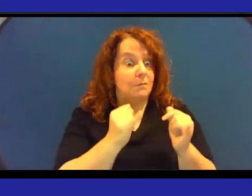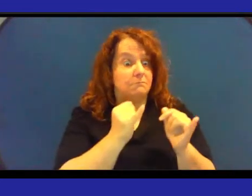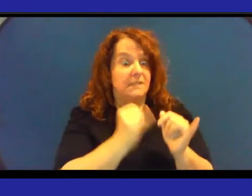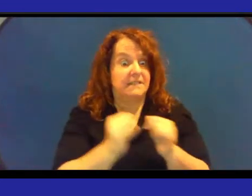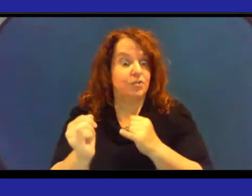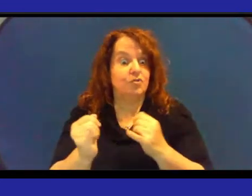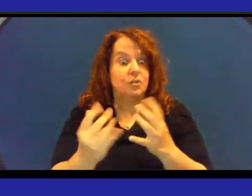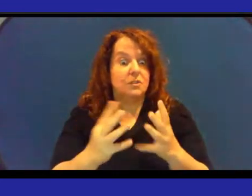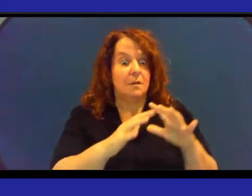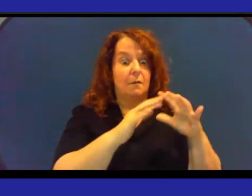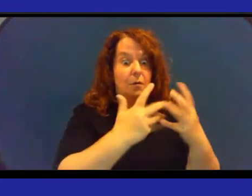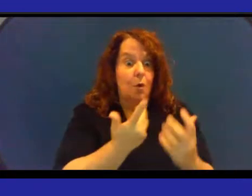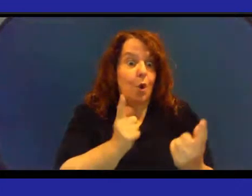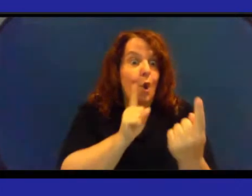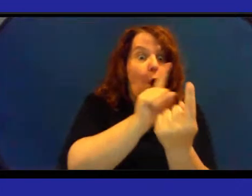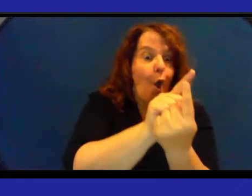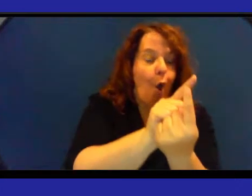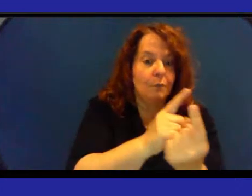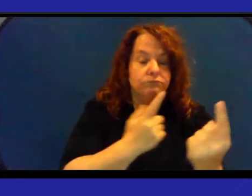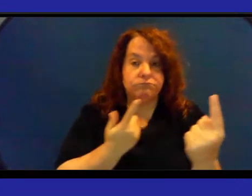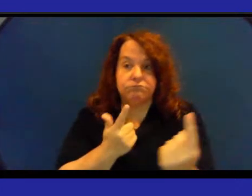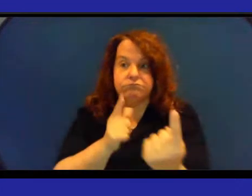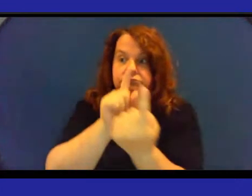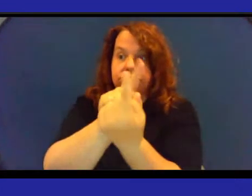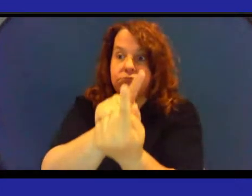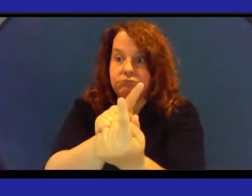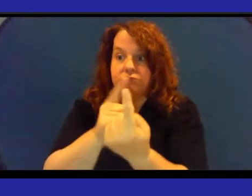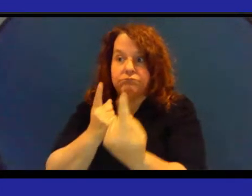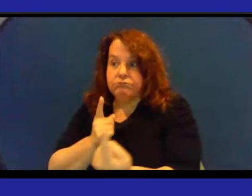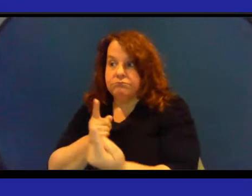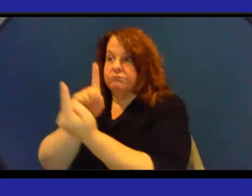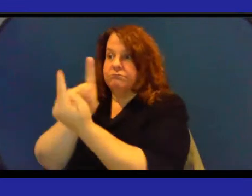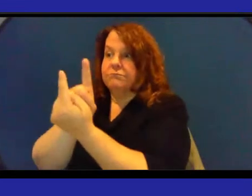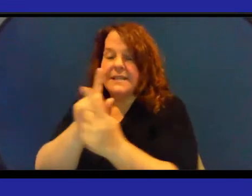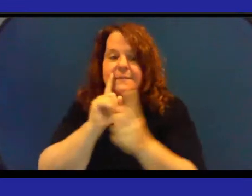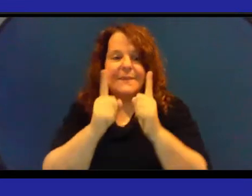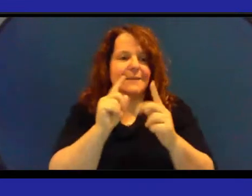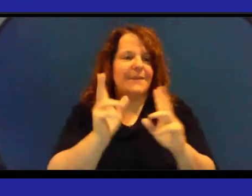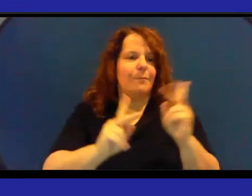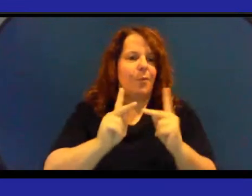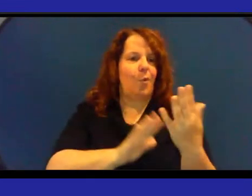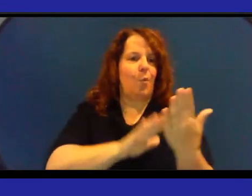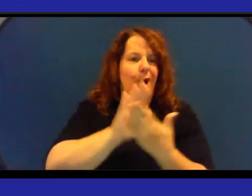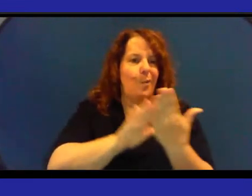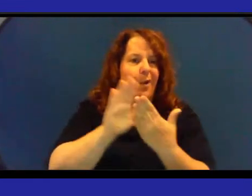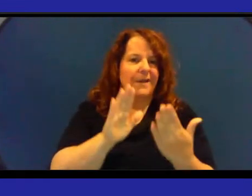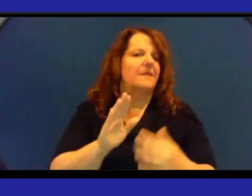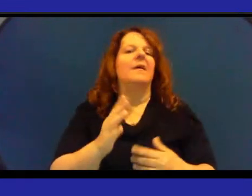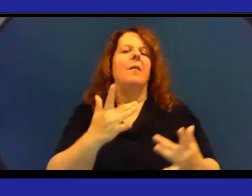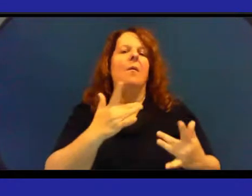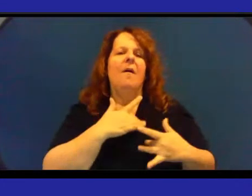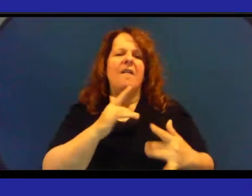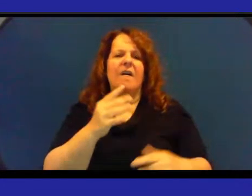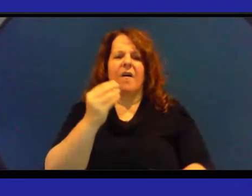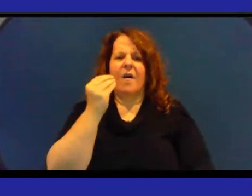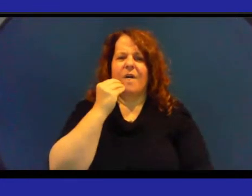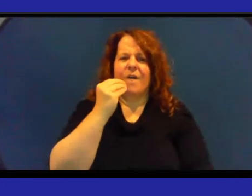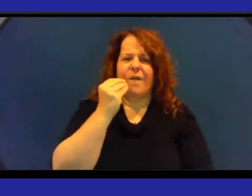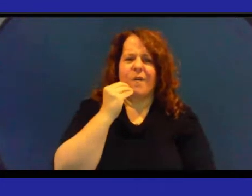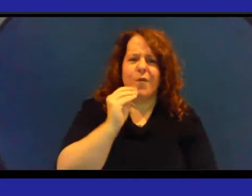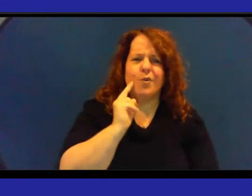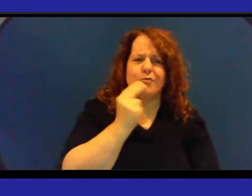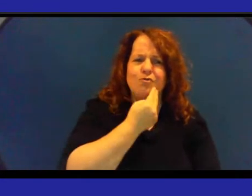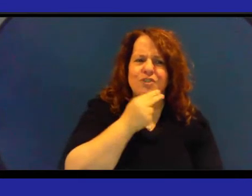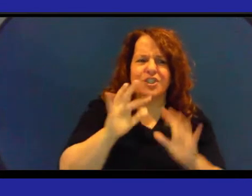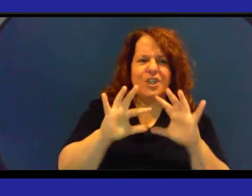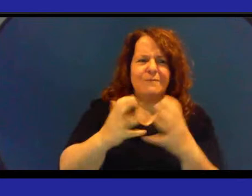going there and speaking to people one-on-one, because we understand that the food and nutrition population, they're not necessarily at their computers. So we have to